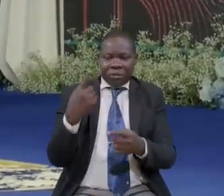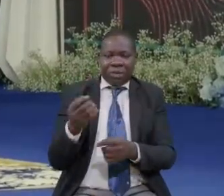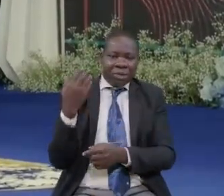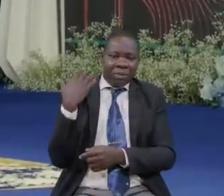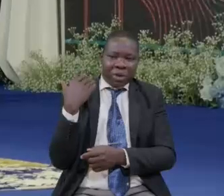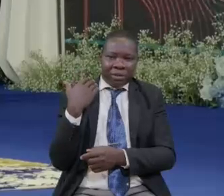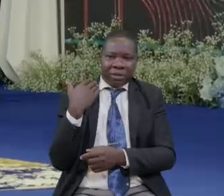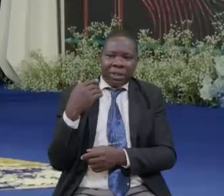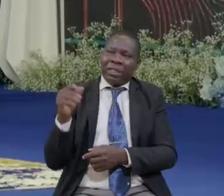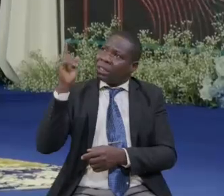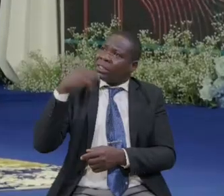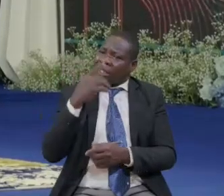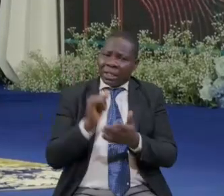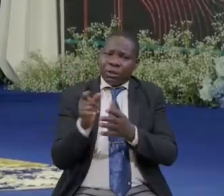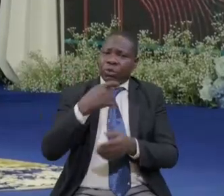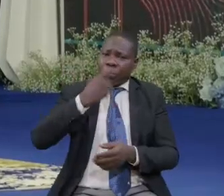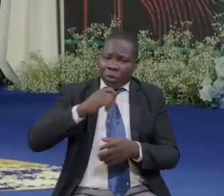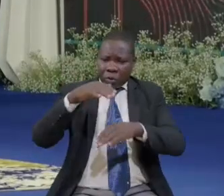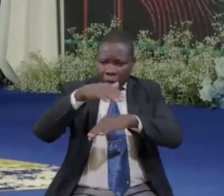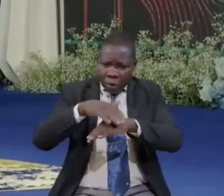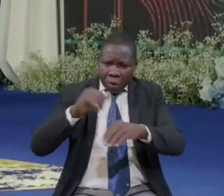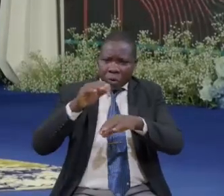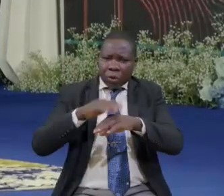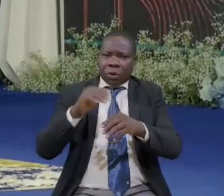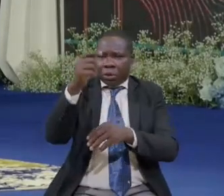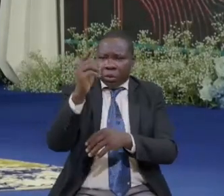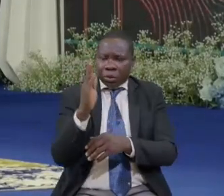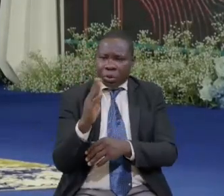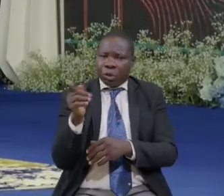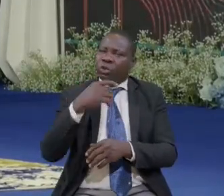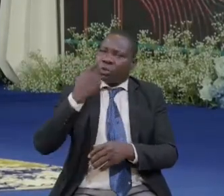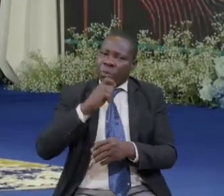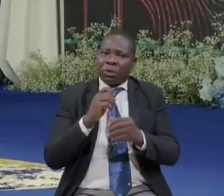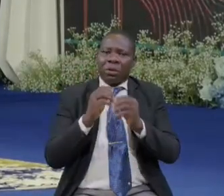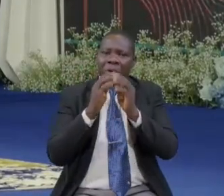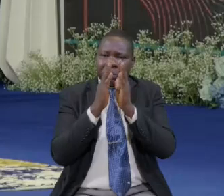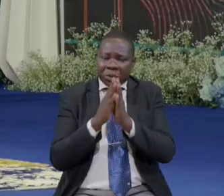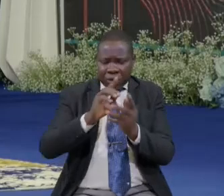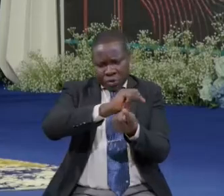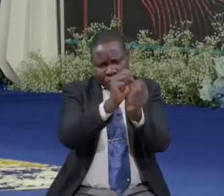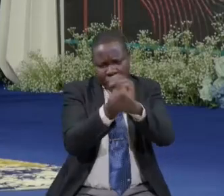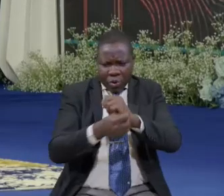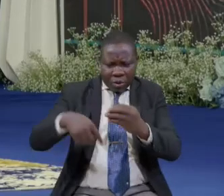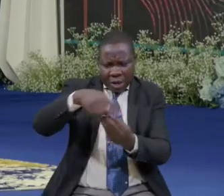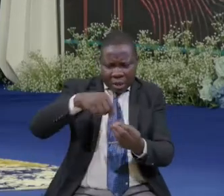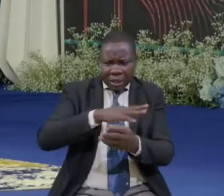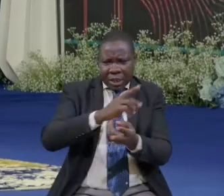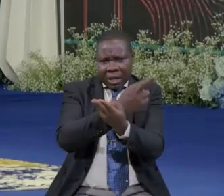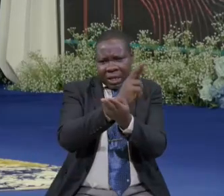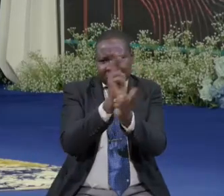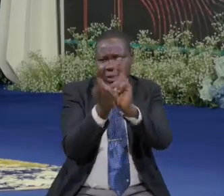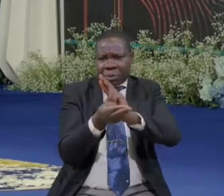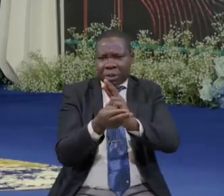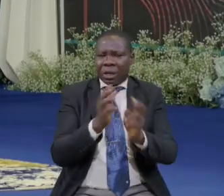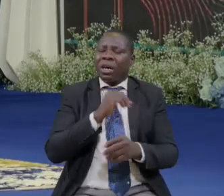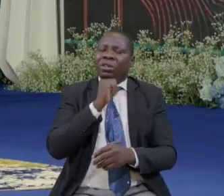call upon him. And he says you must turn around and repent and not continue in